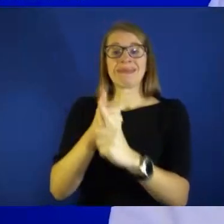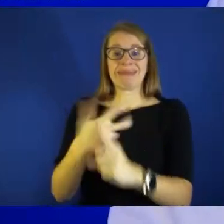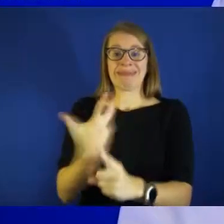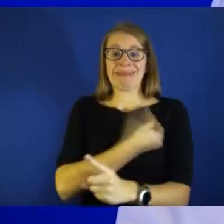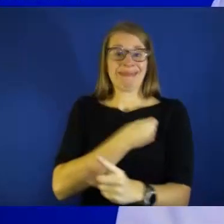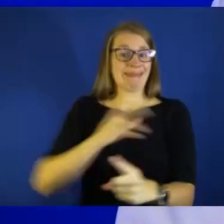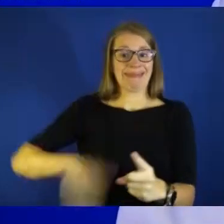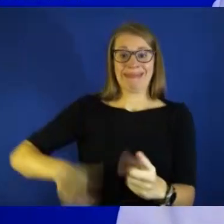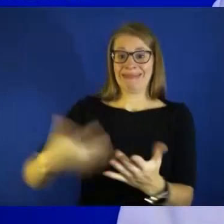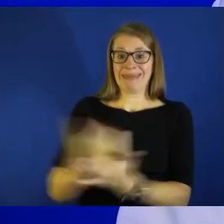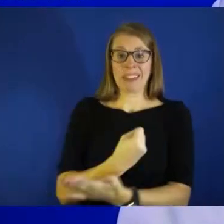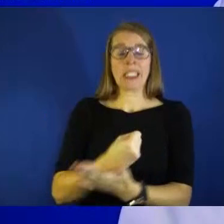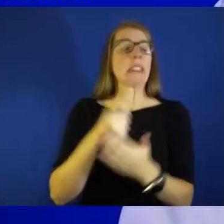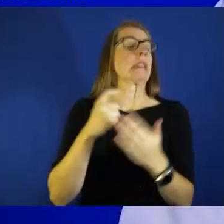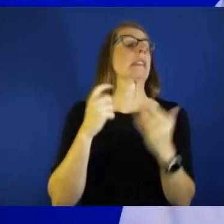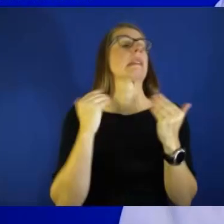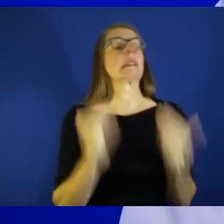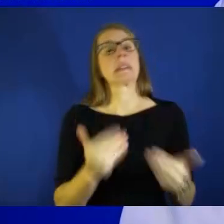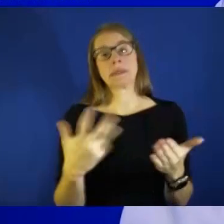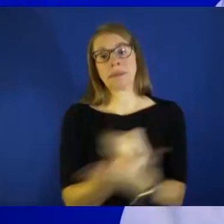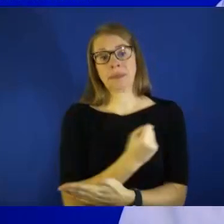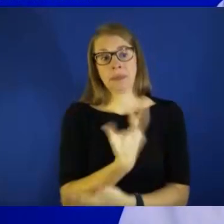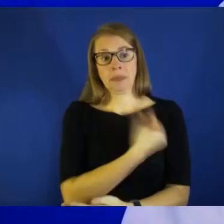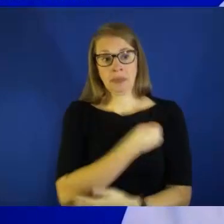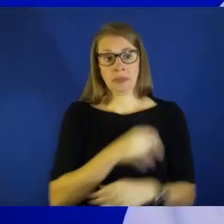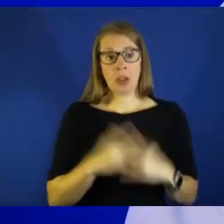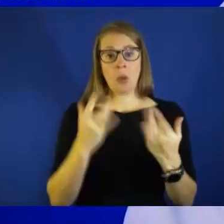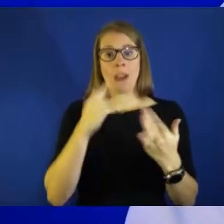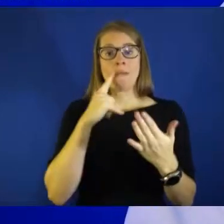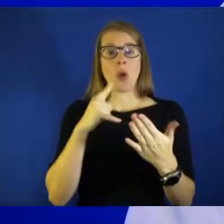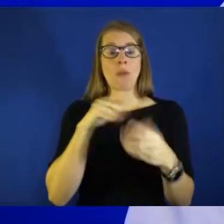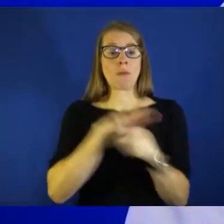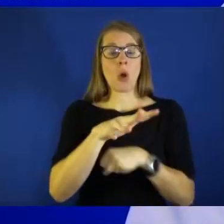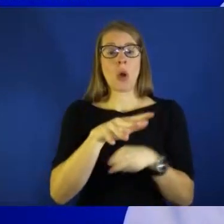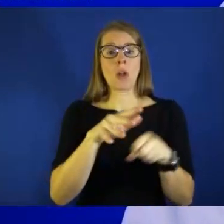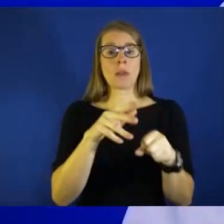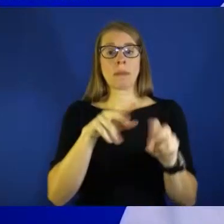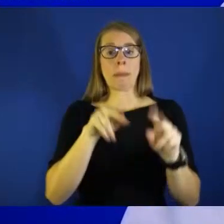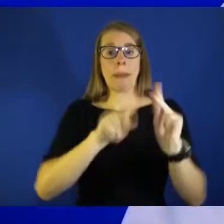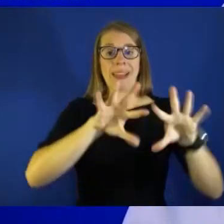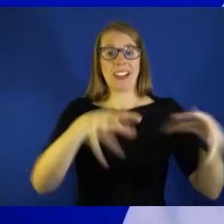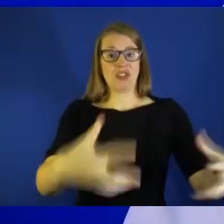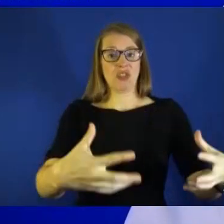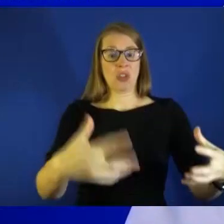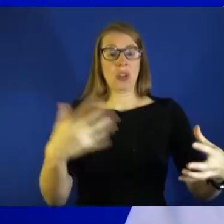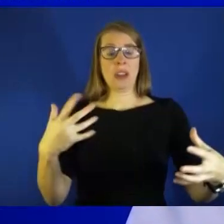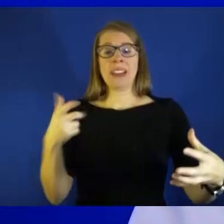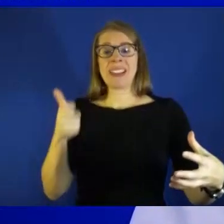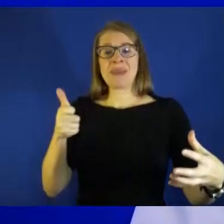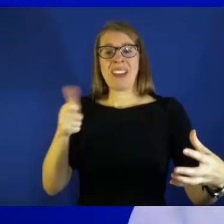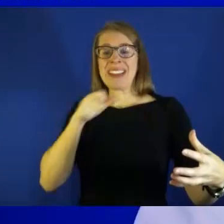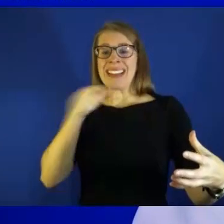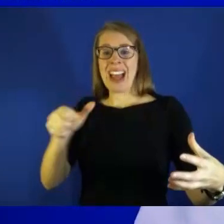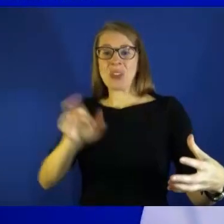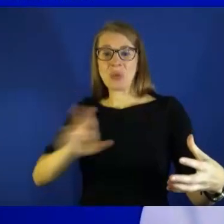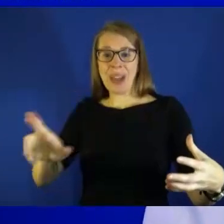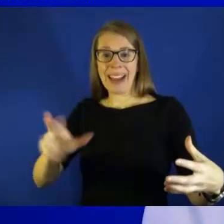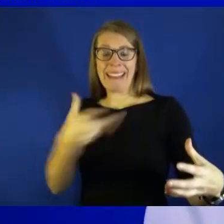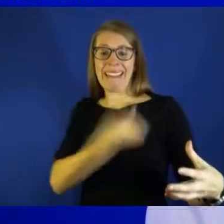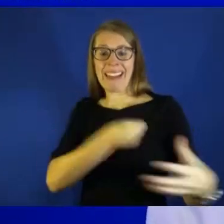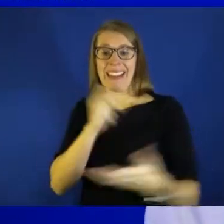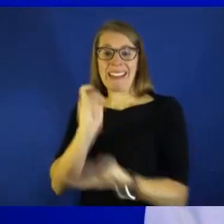vaccine. And we are also waiting for that whole population that is ineligible right now for vaccines, and that is those young children, but hopefully